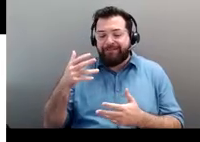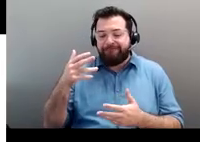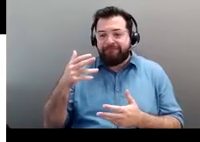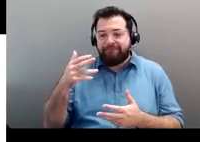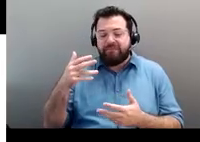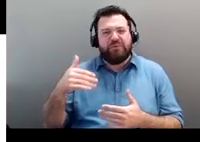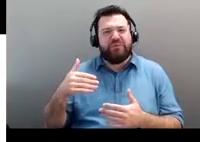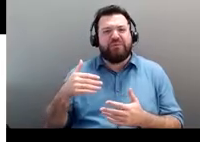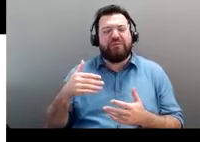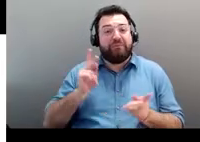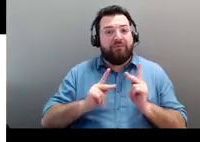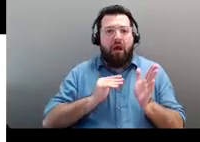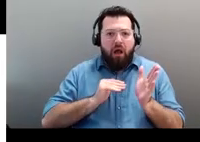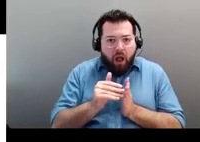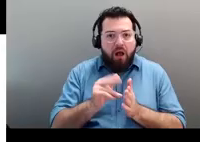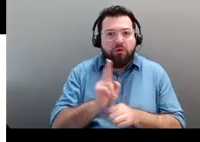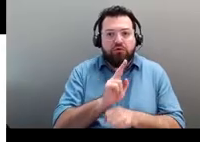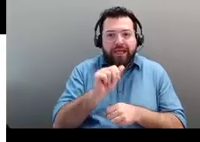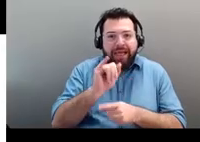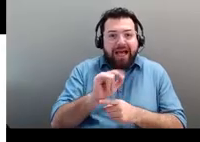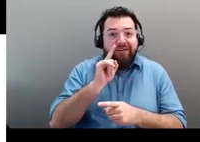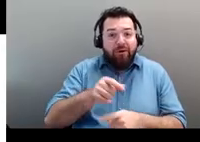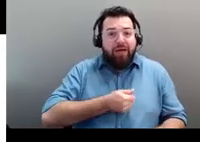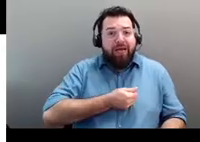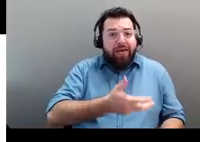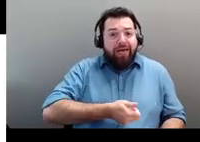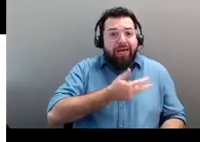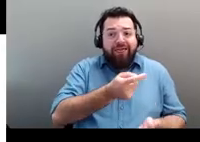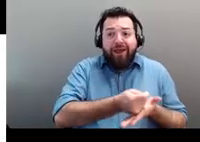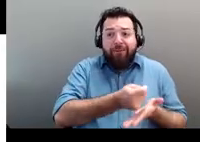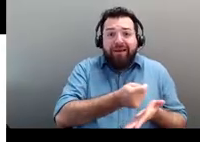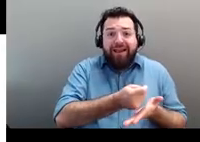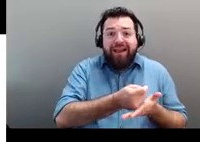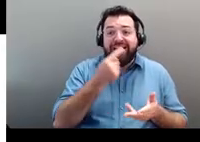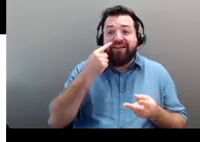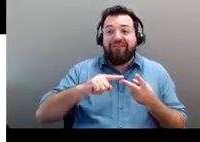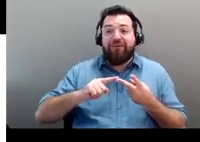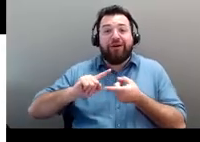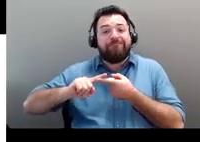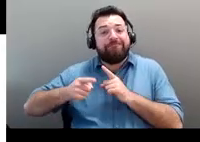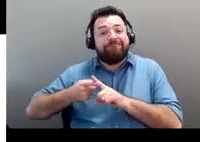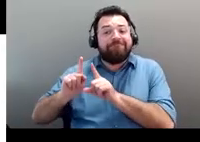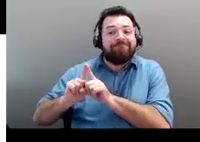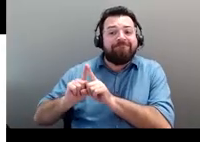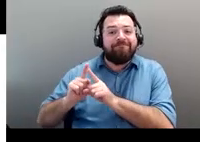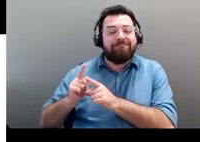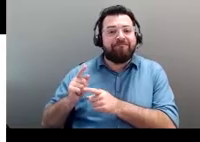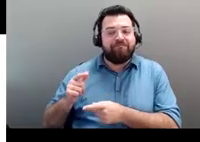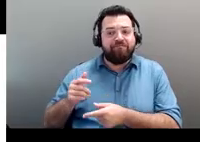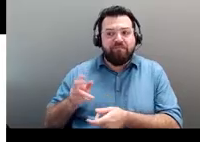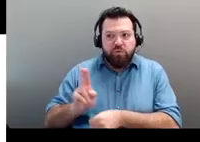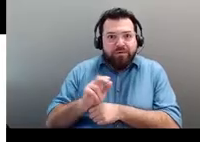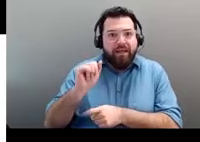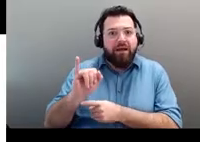often people use AI for therapy and companionship. Um, because